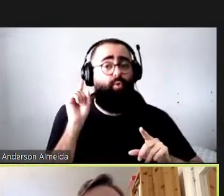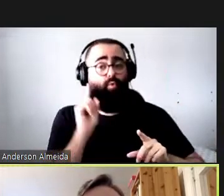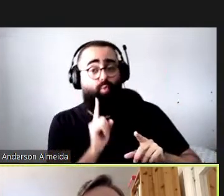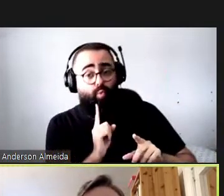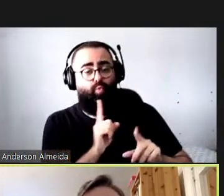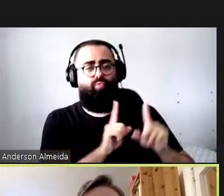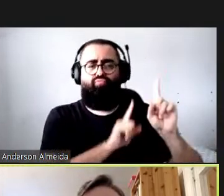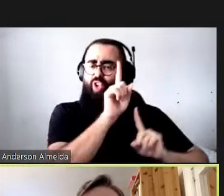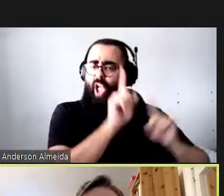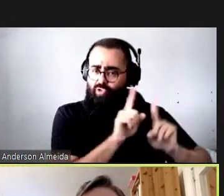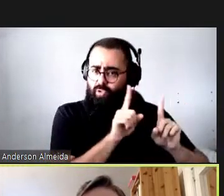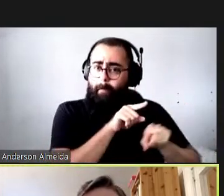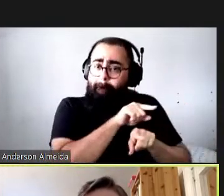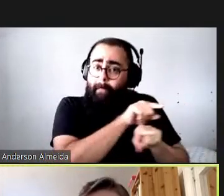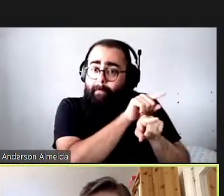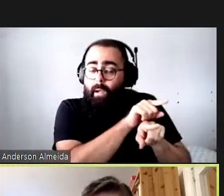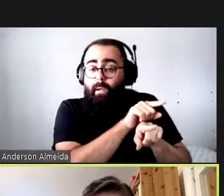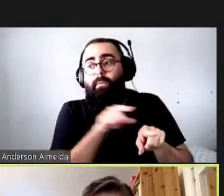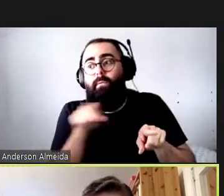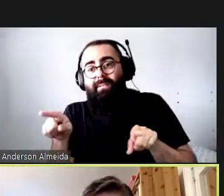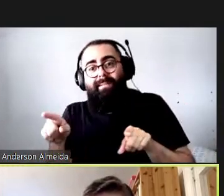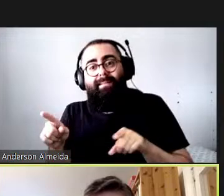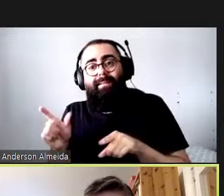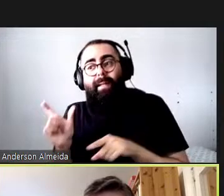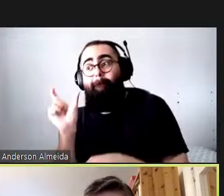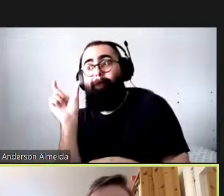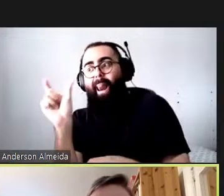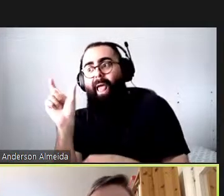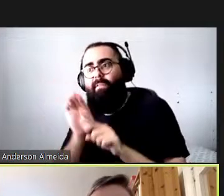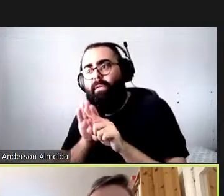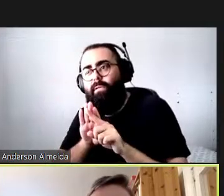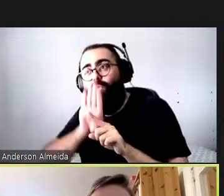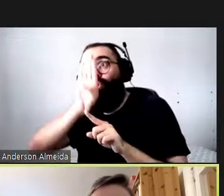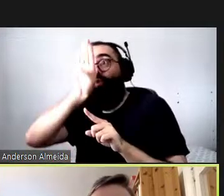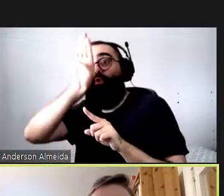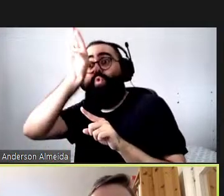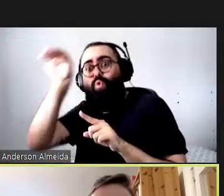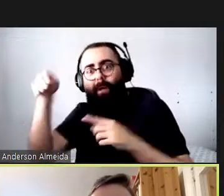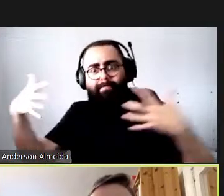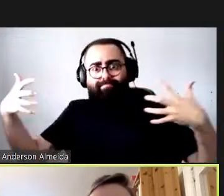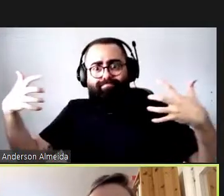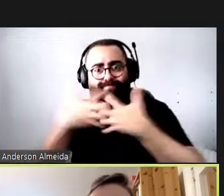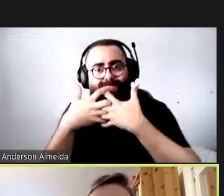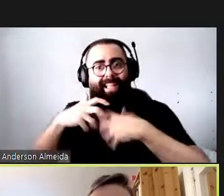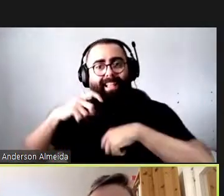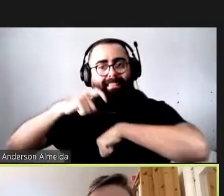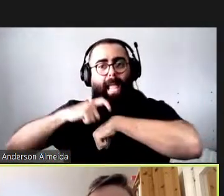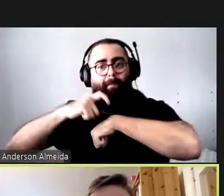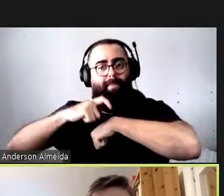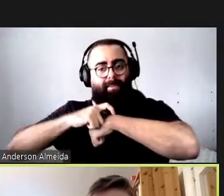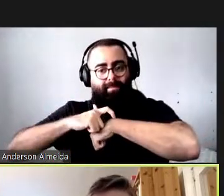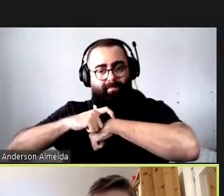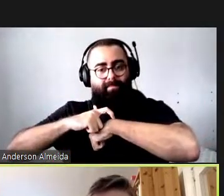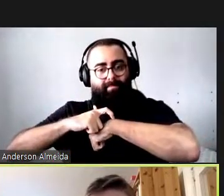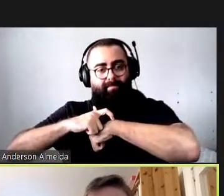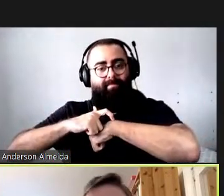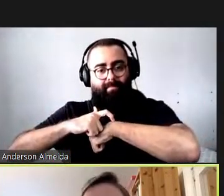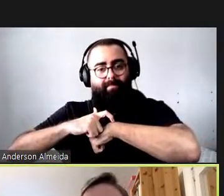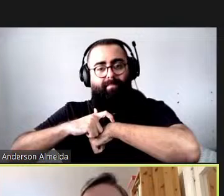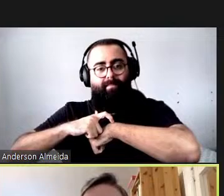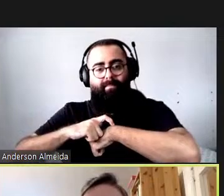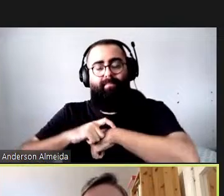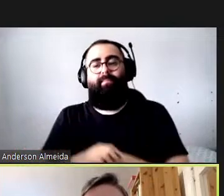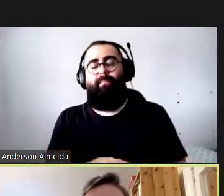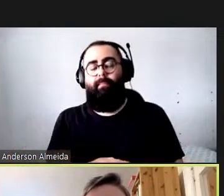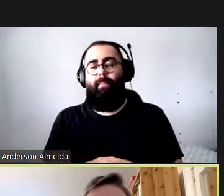which is consistent with what past research had shown. But again, we were looking at it in quite a